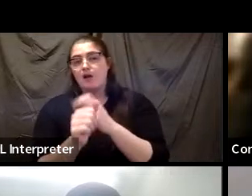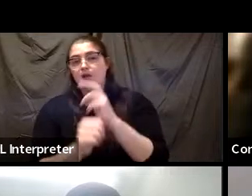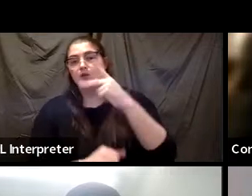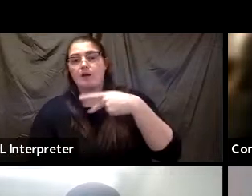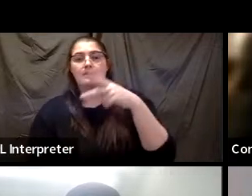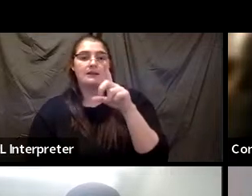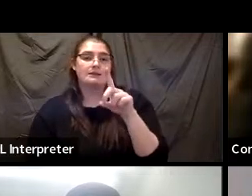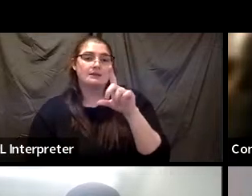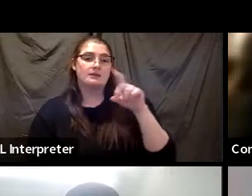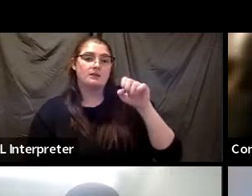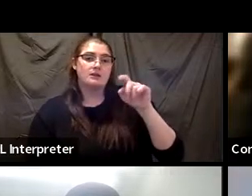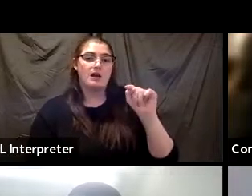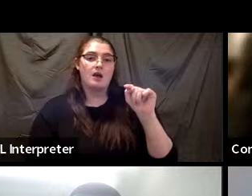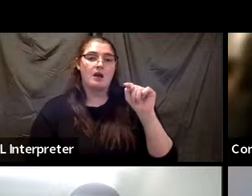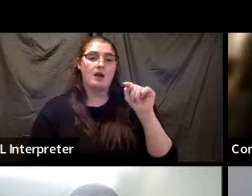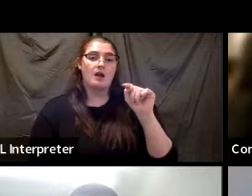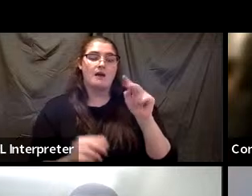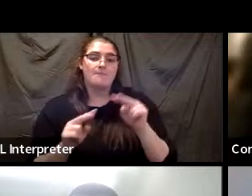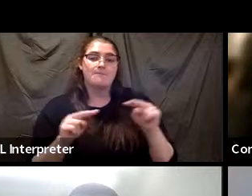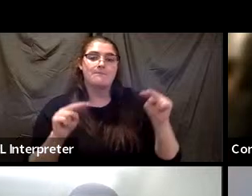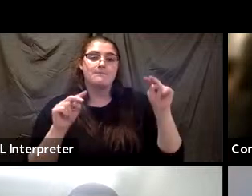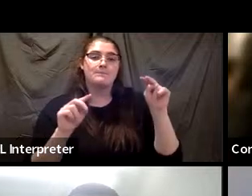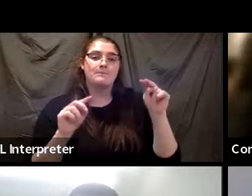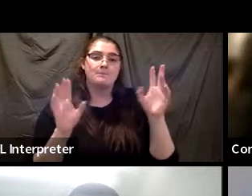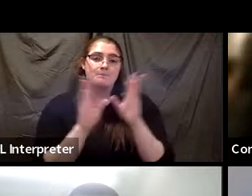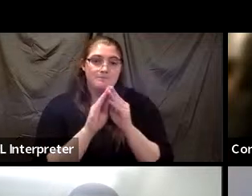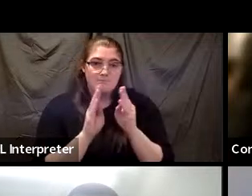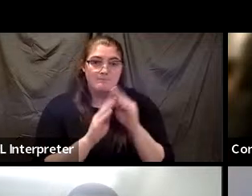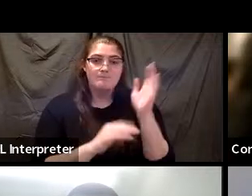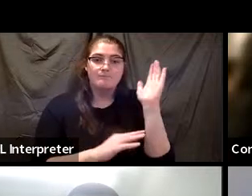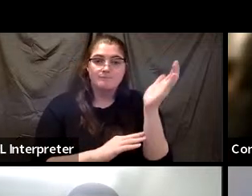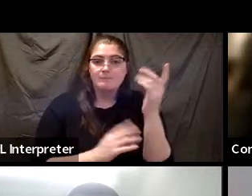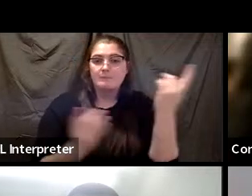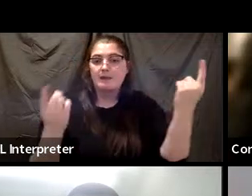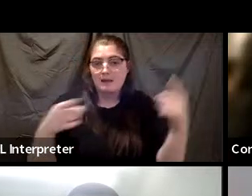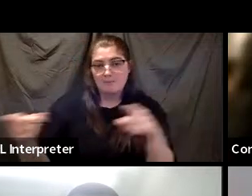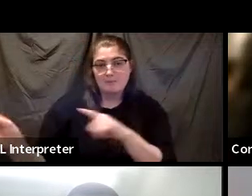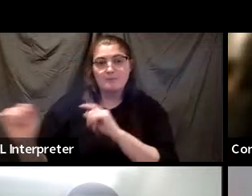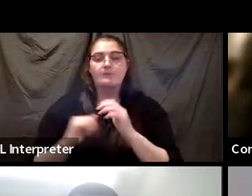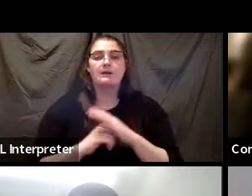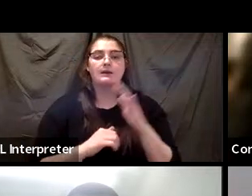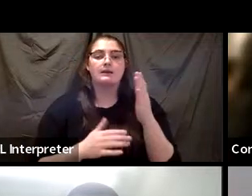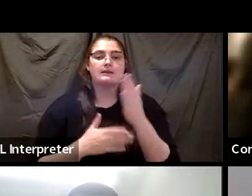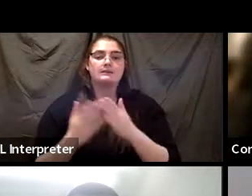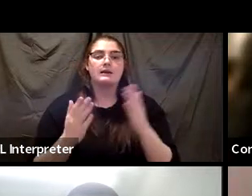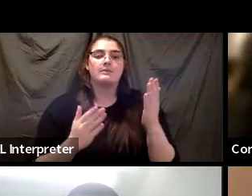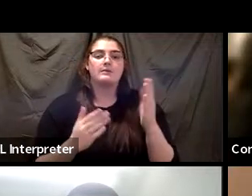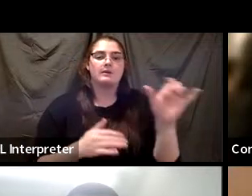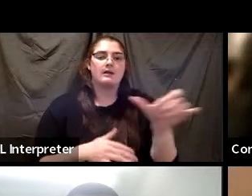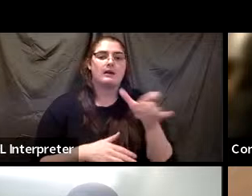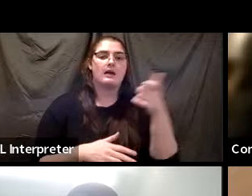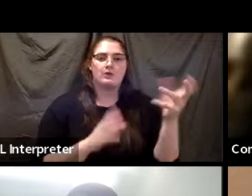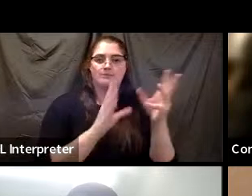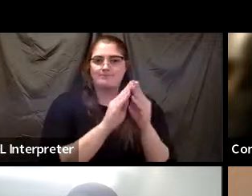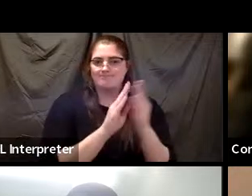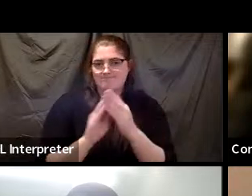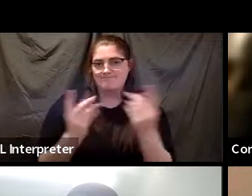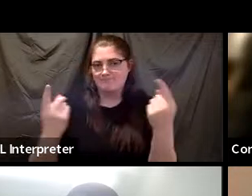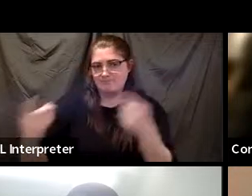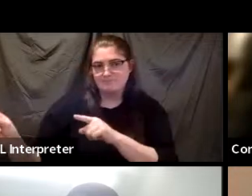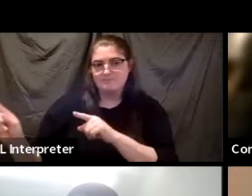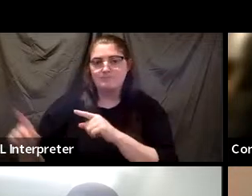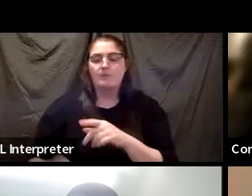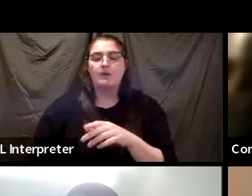hearing that took place, and some of the upcoming oversight. So